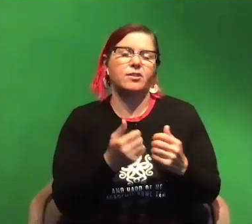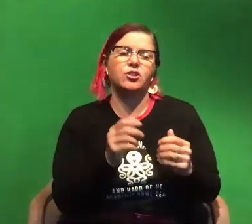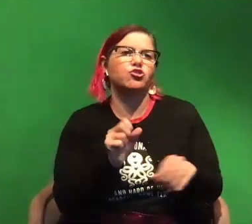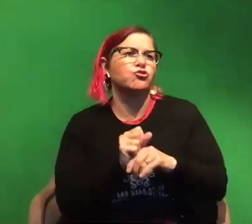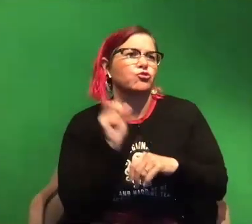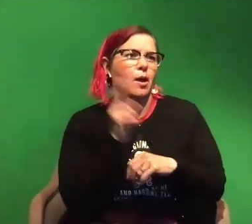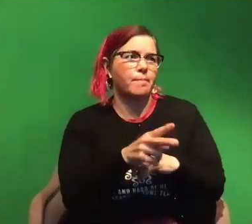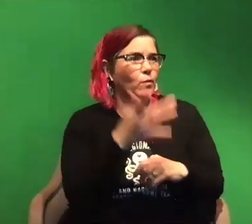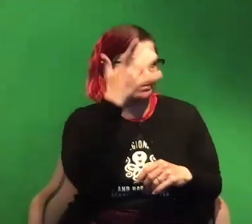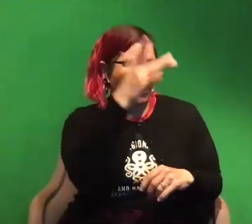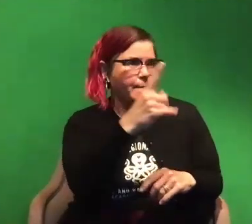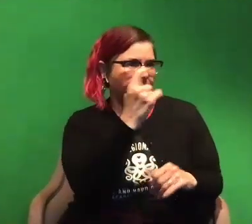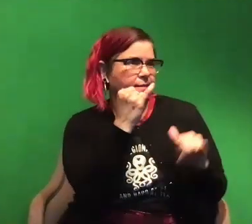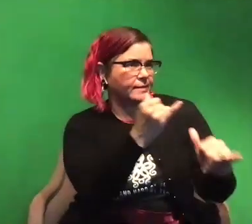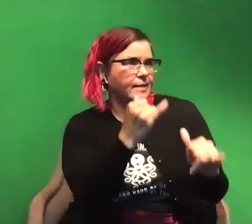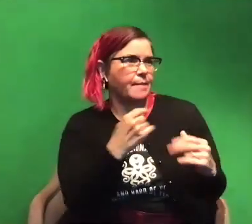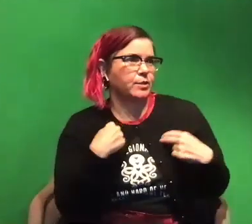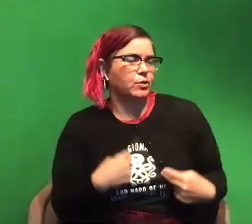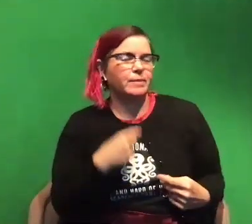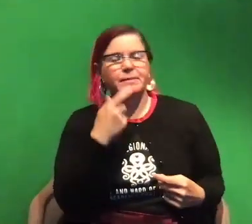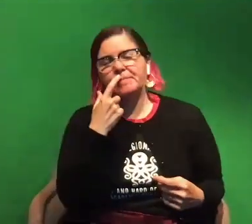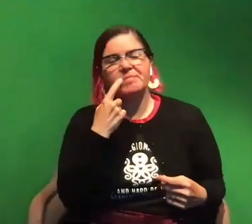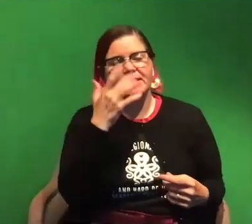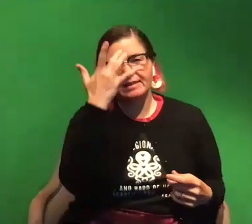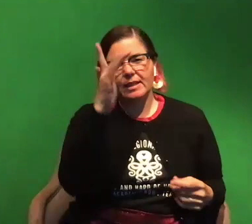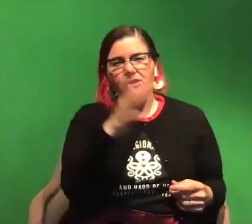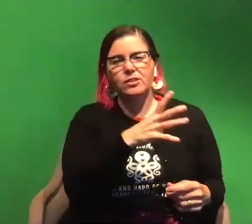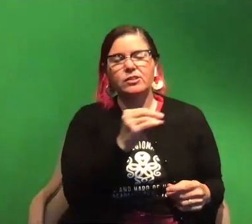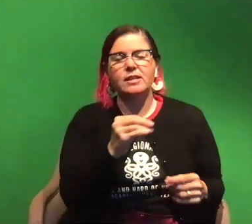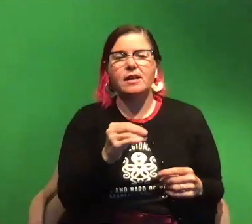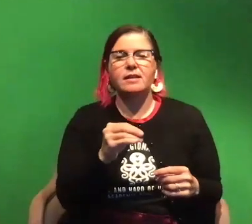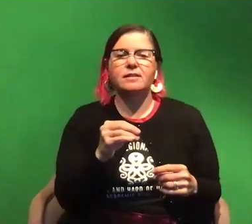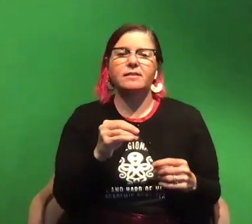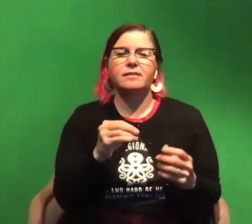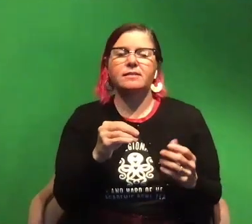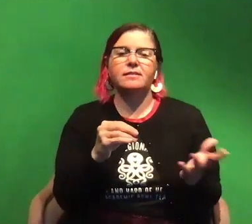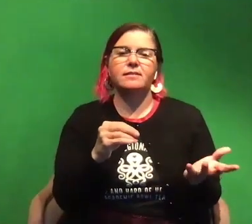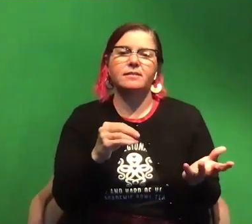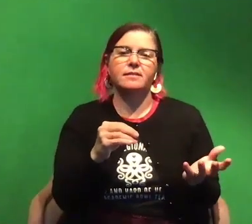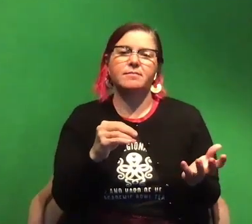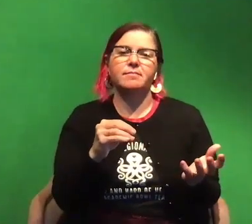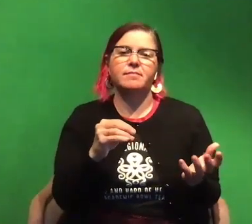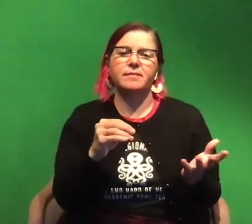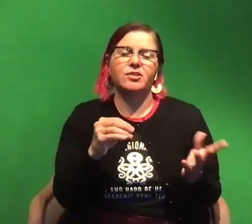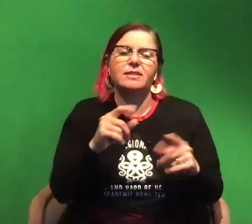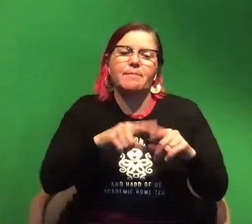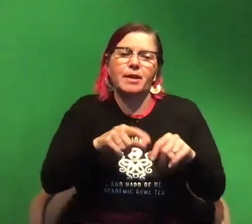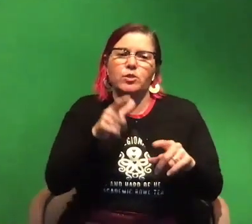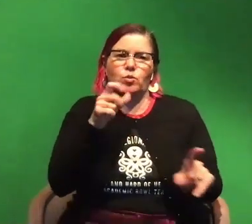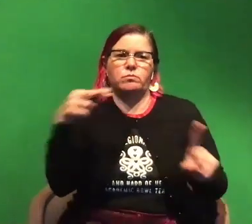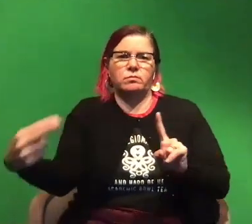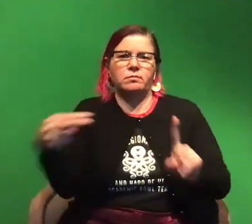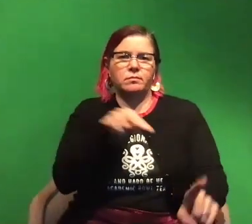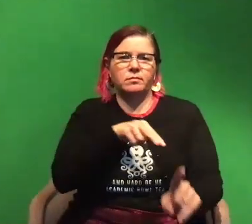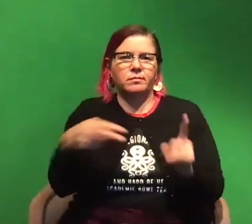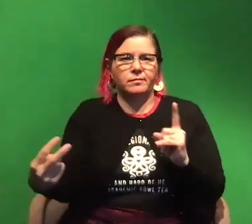they're super smart, because intelligence and being smart is in the eye of the beholder. It's, you know, it's up to, it's a